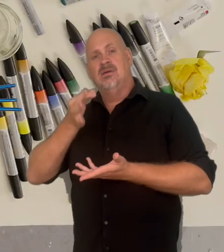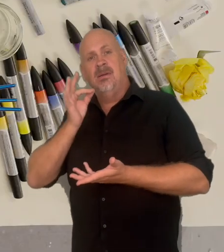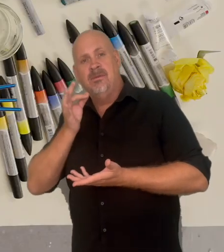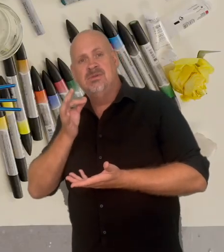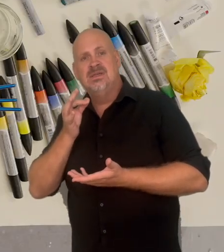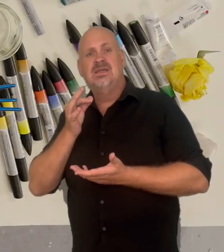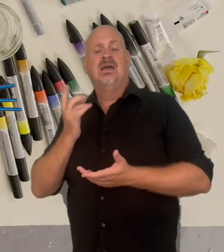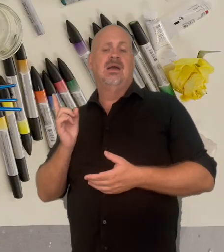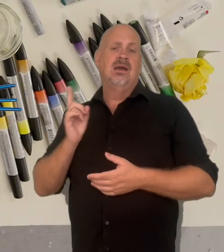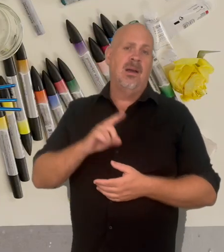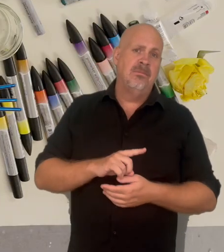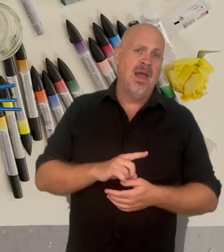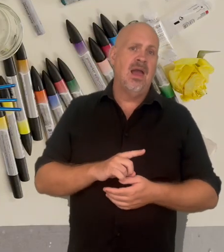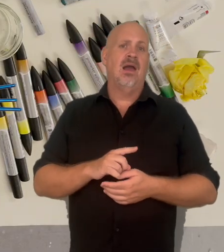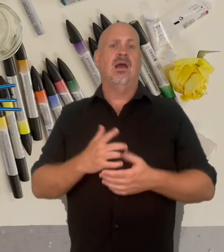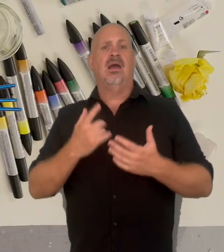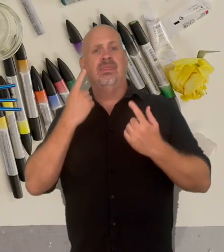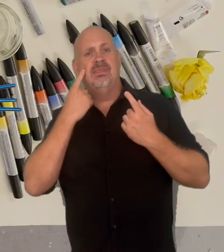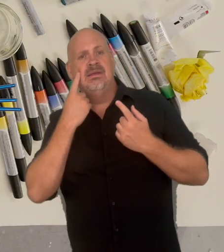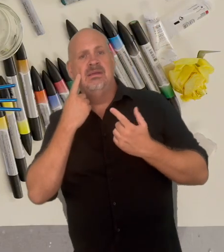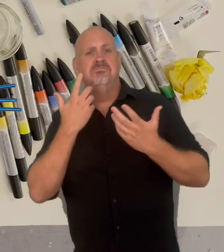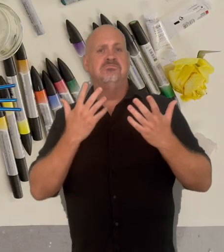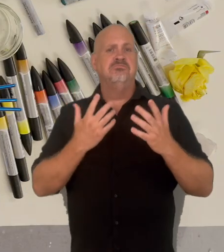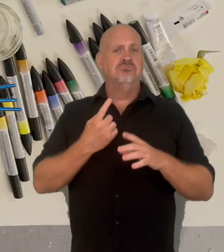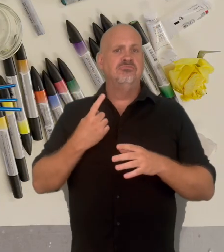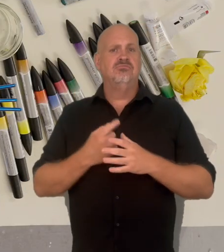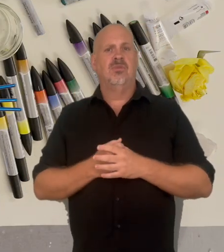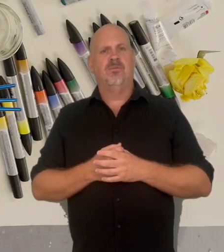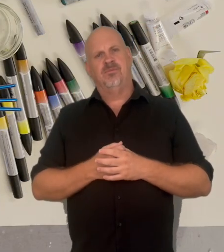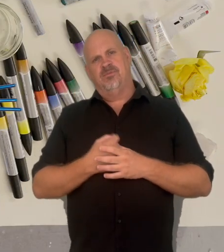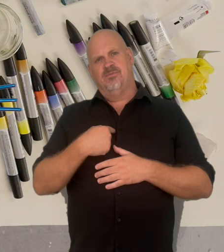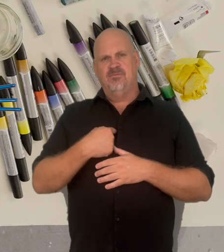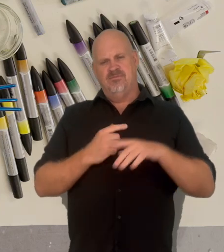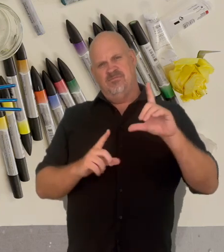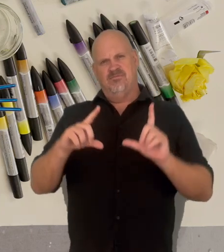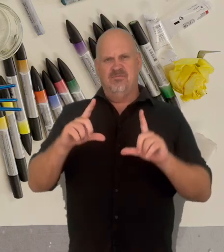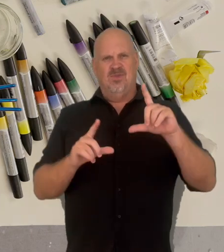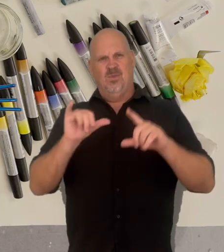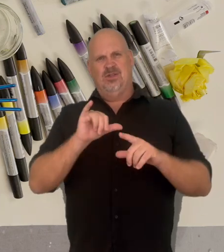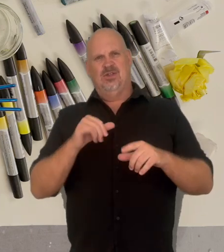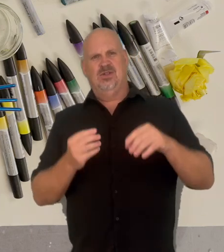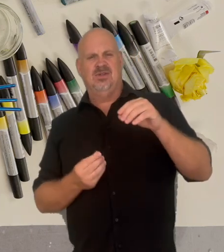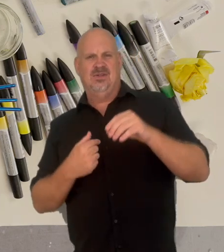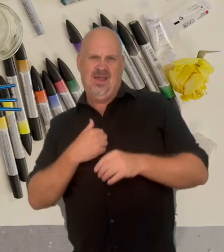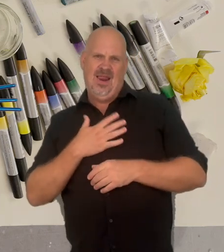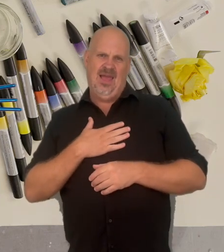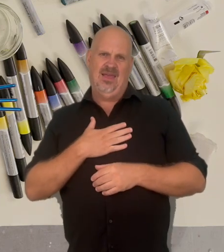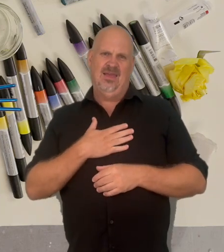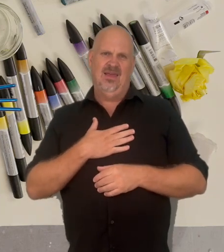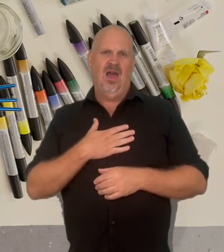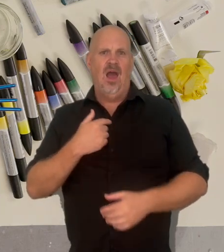and then think, okay, which way do I want this to go? I quite like it. Oh, I can't make my mind